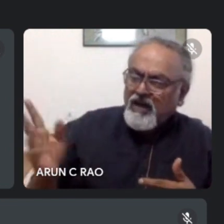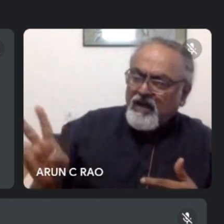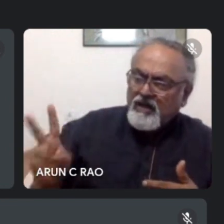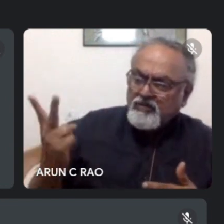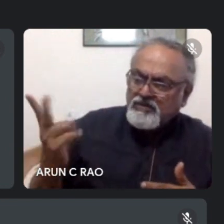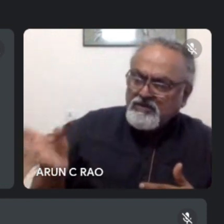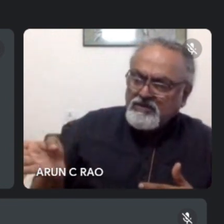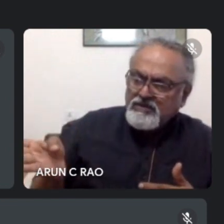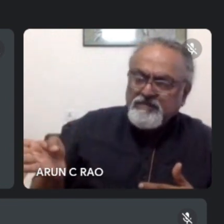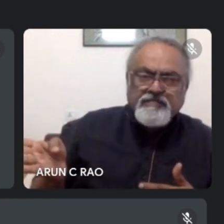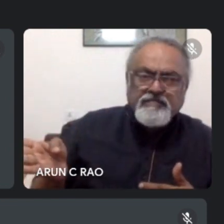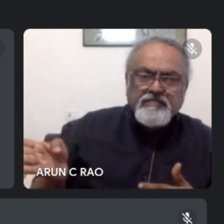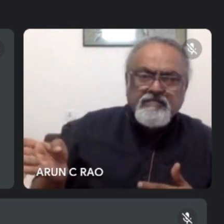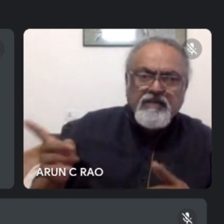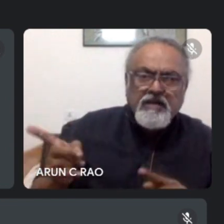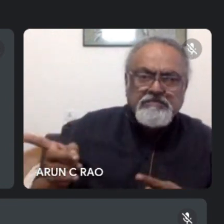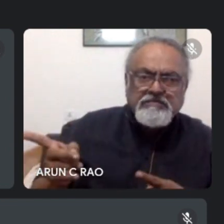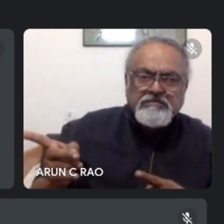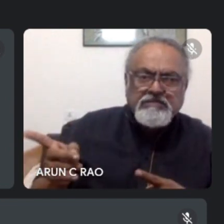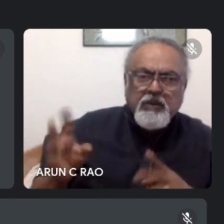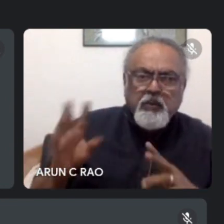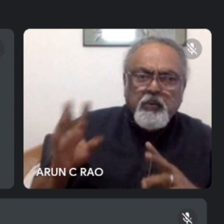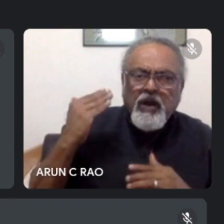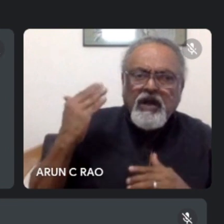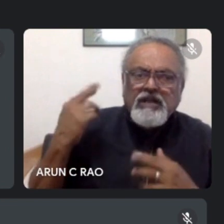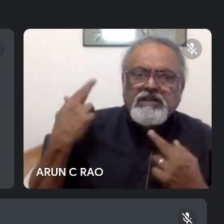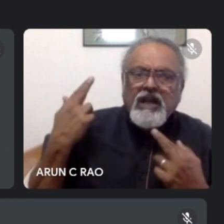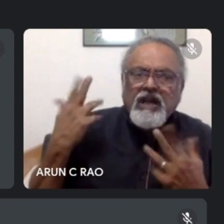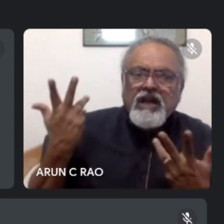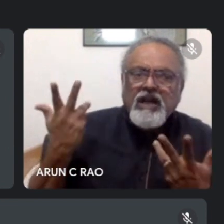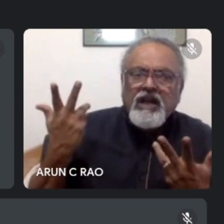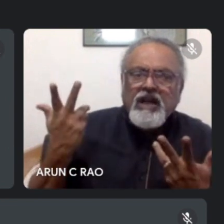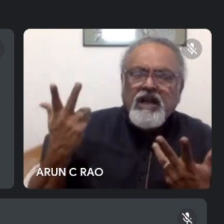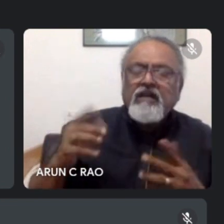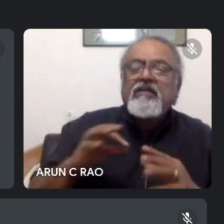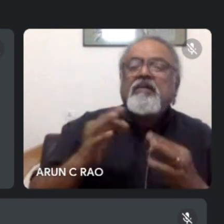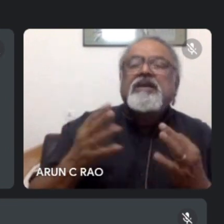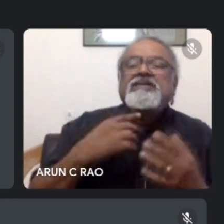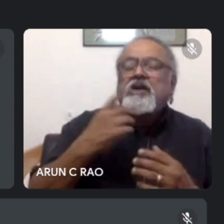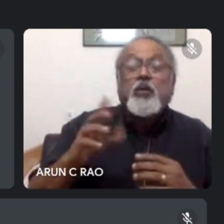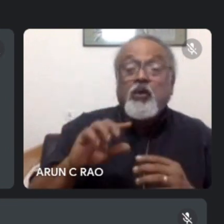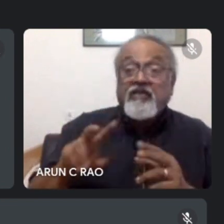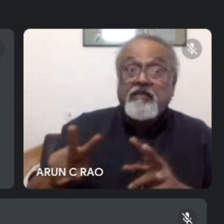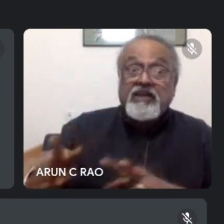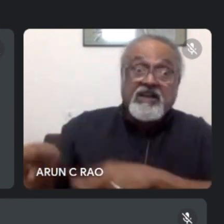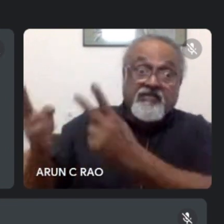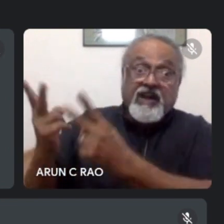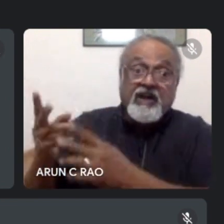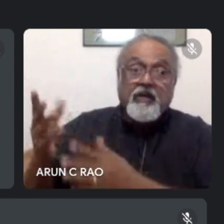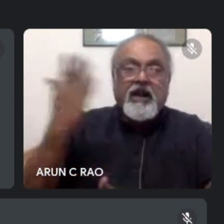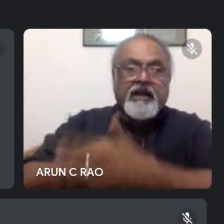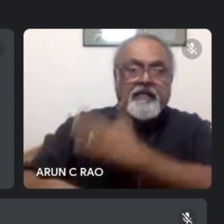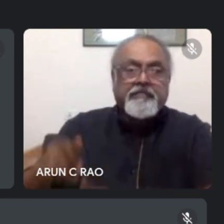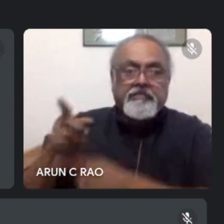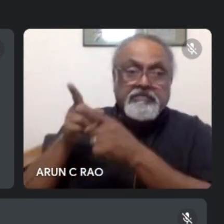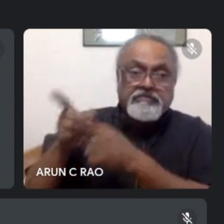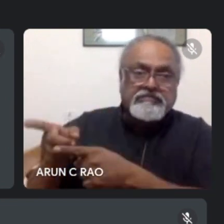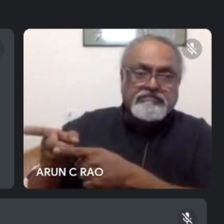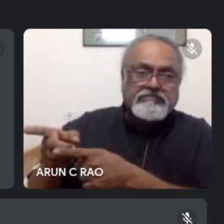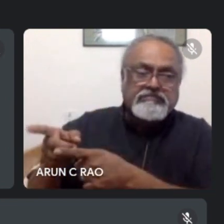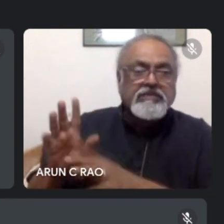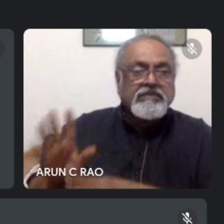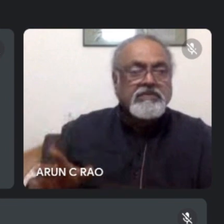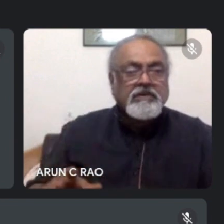then when the family only says that, oh, the child is very different, the child is disabled and all that,